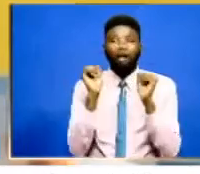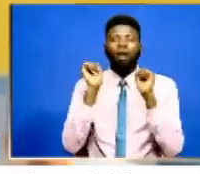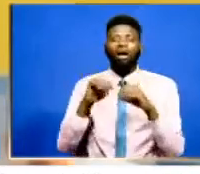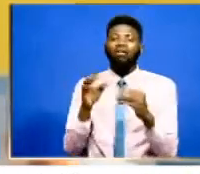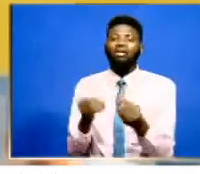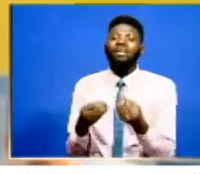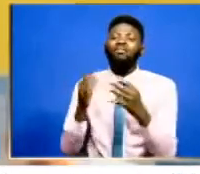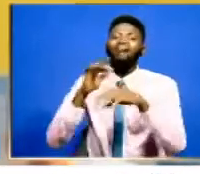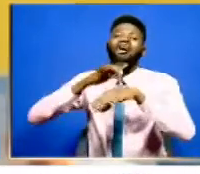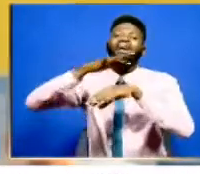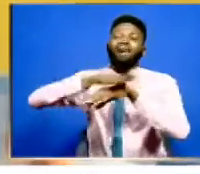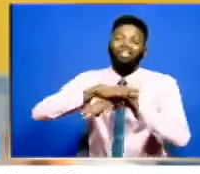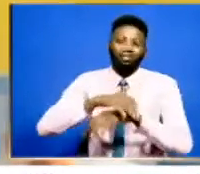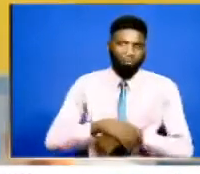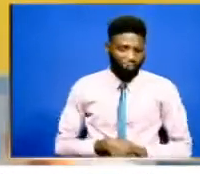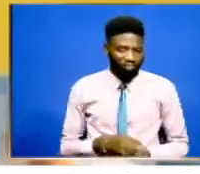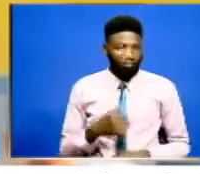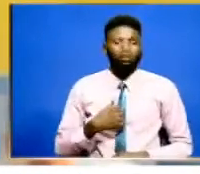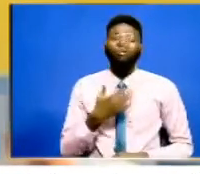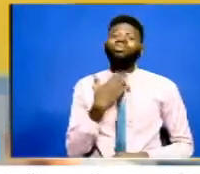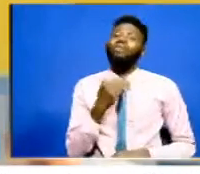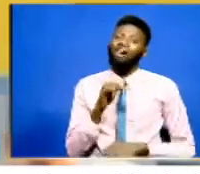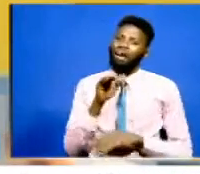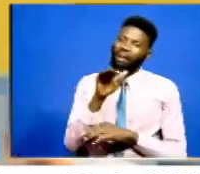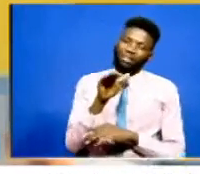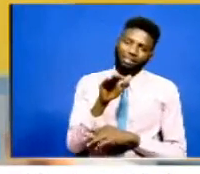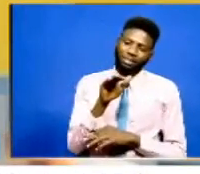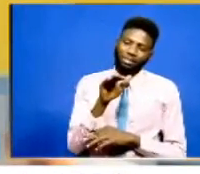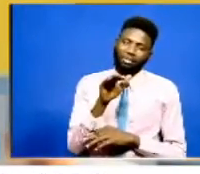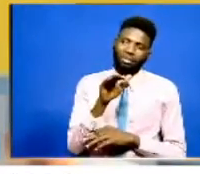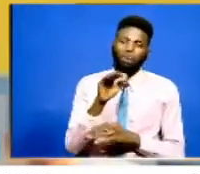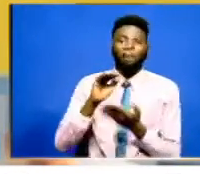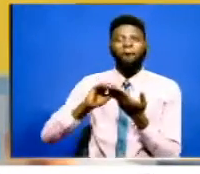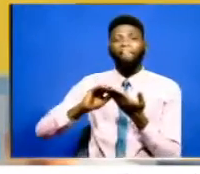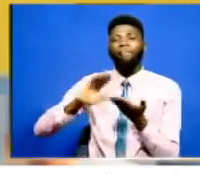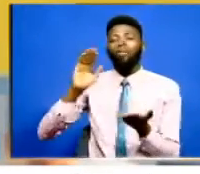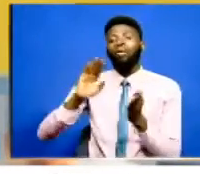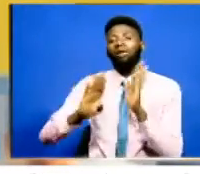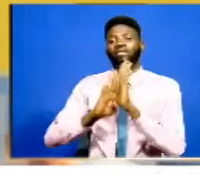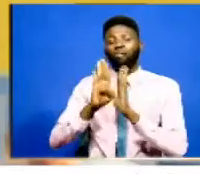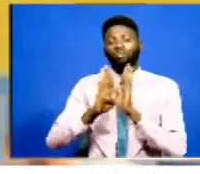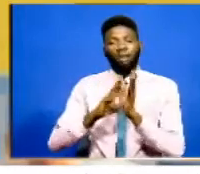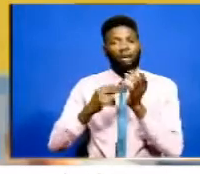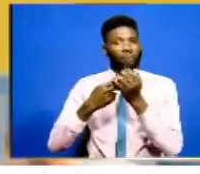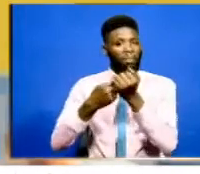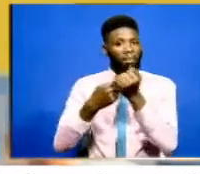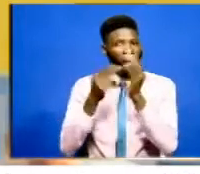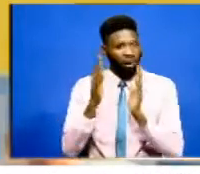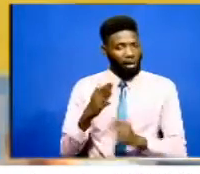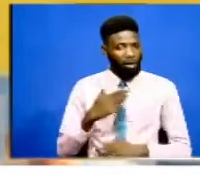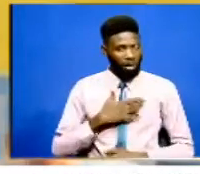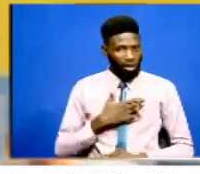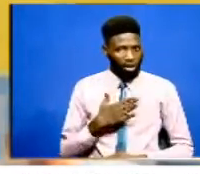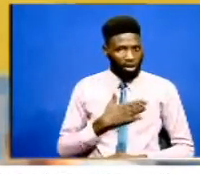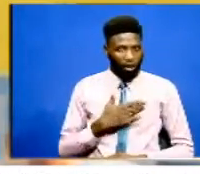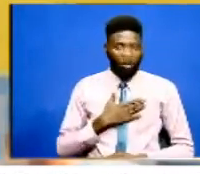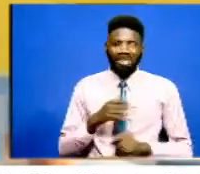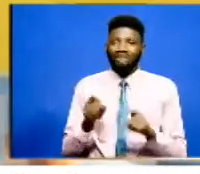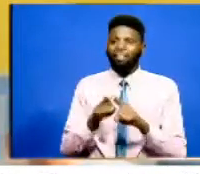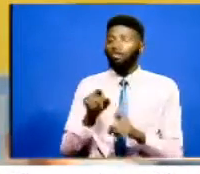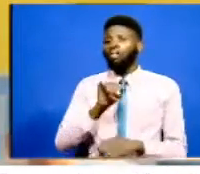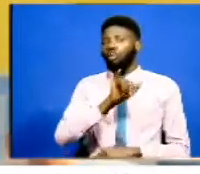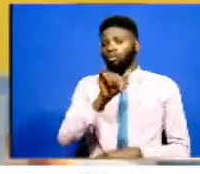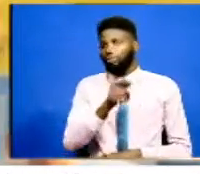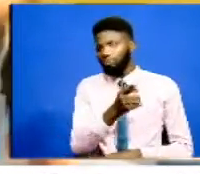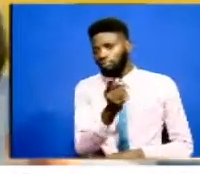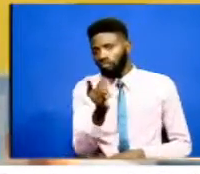me make a special appeal here, particularly to our development partners and those who